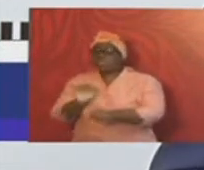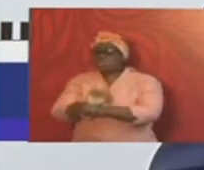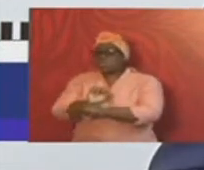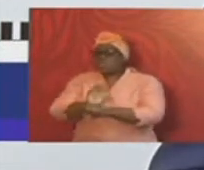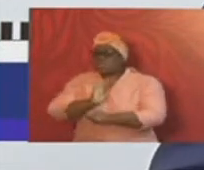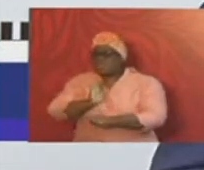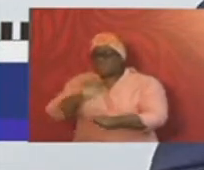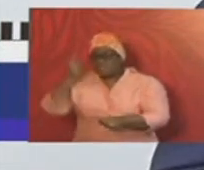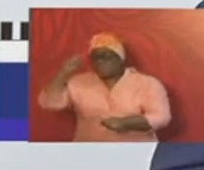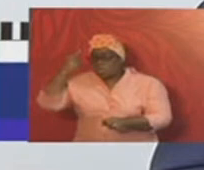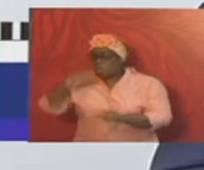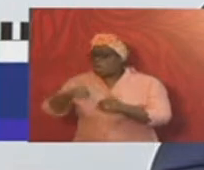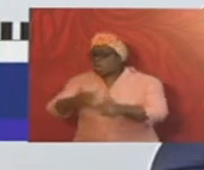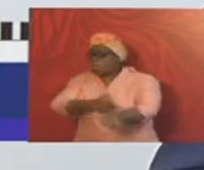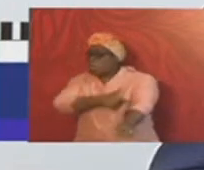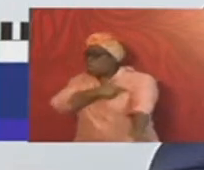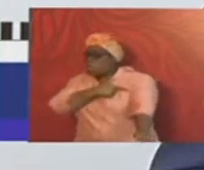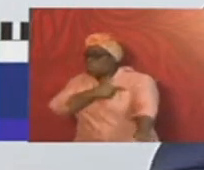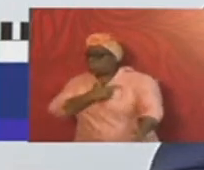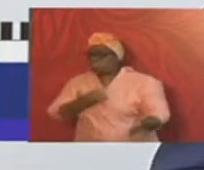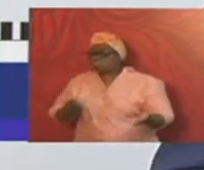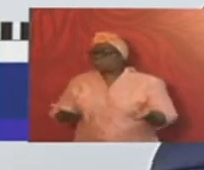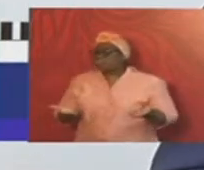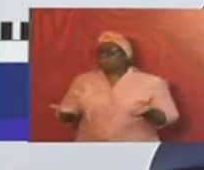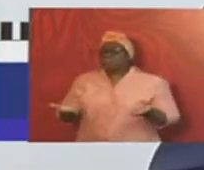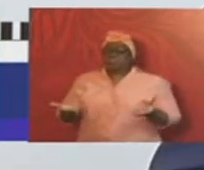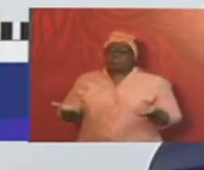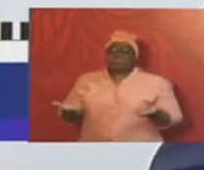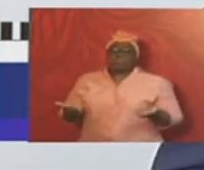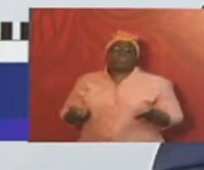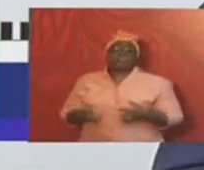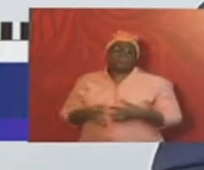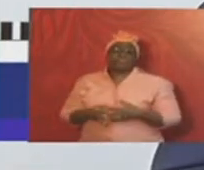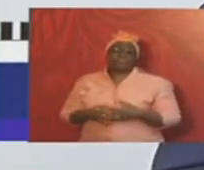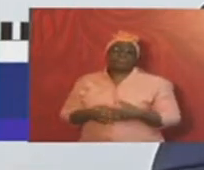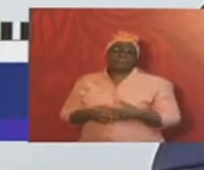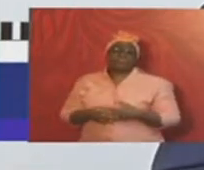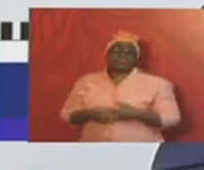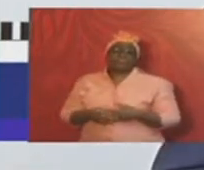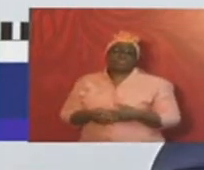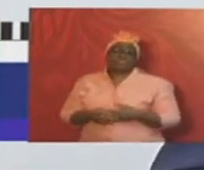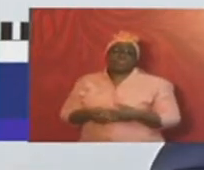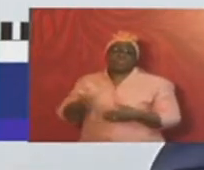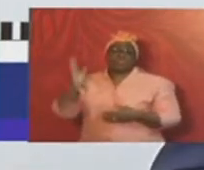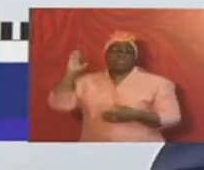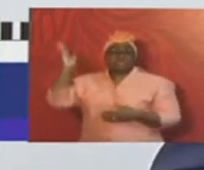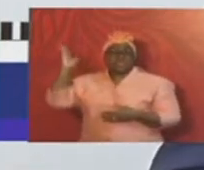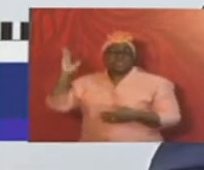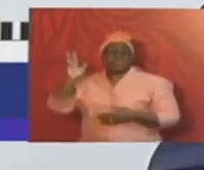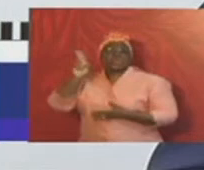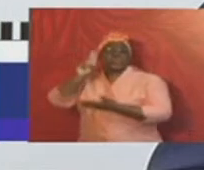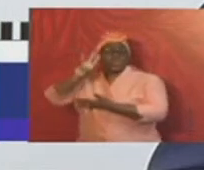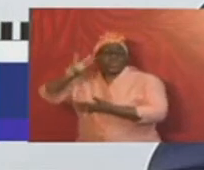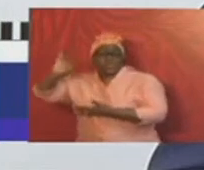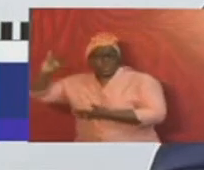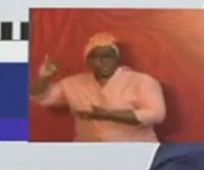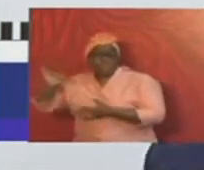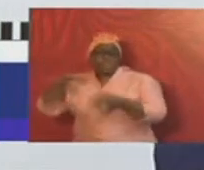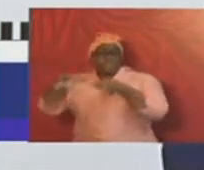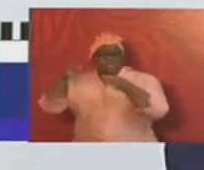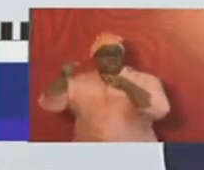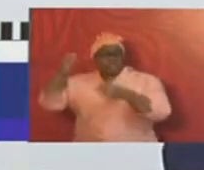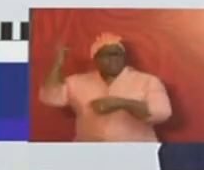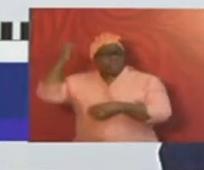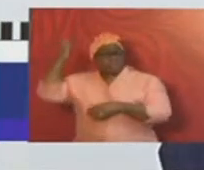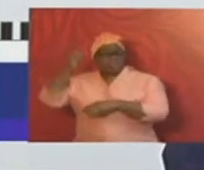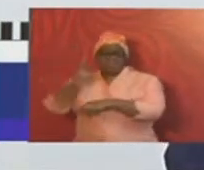an emergency, which is a pandemic, once the vaccine is proven to be safe and effective,